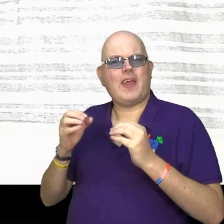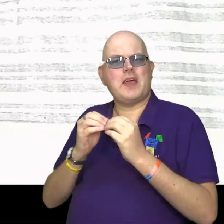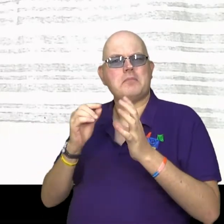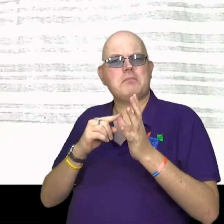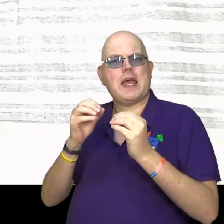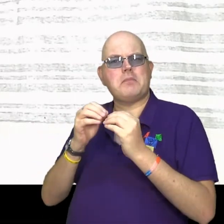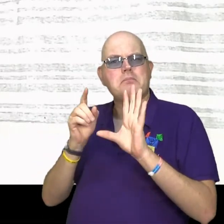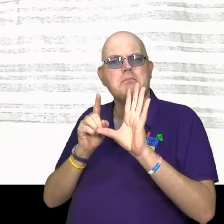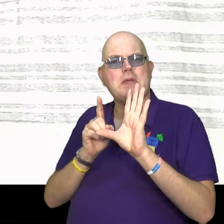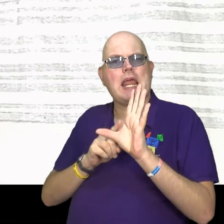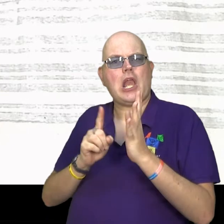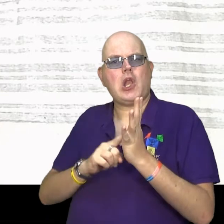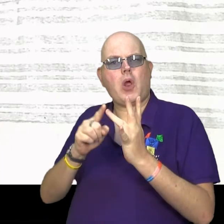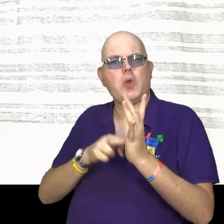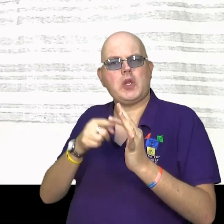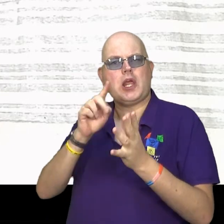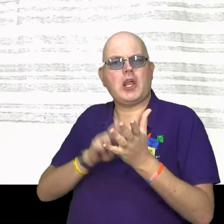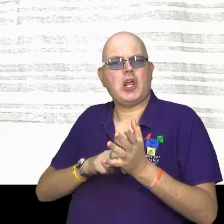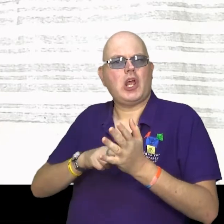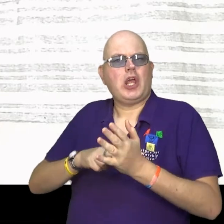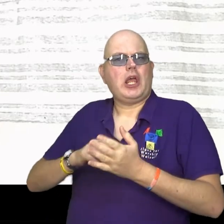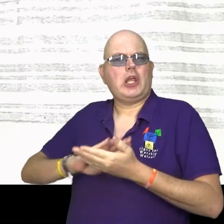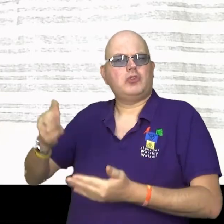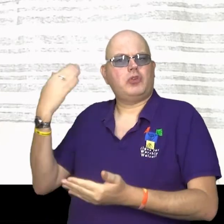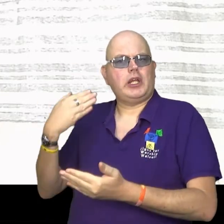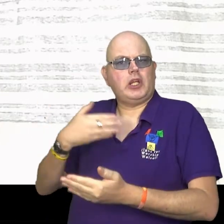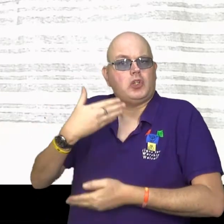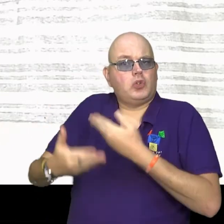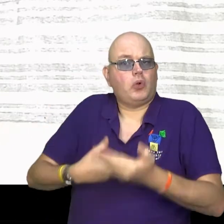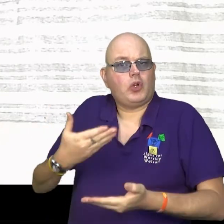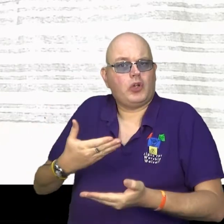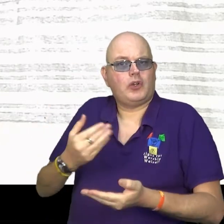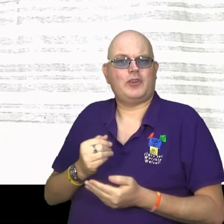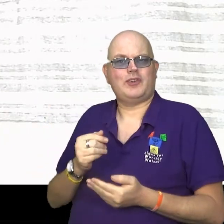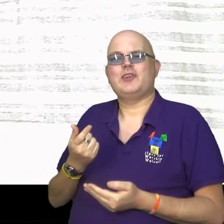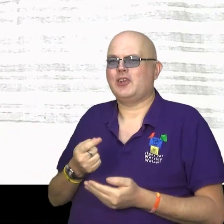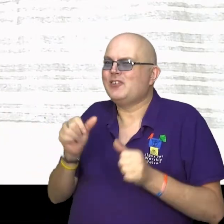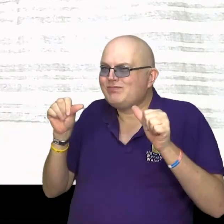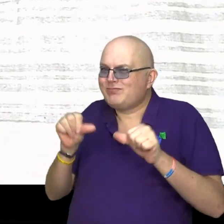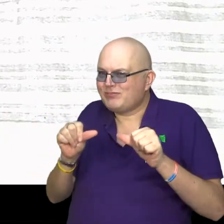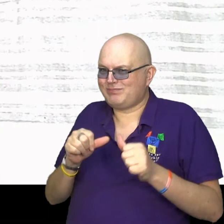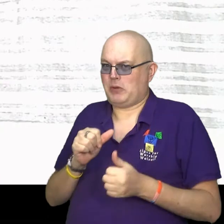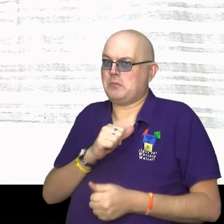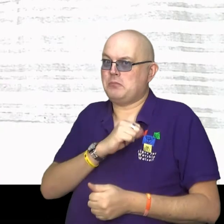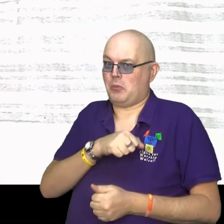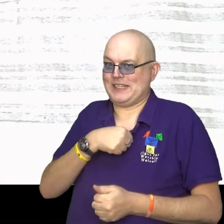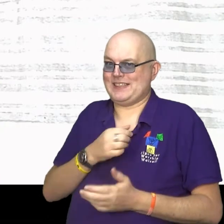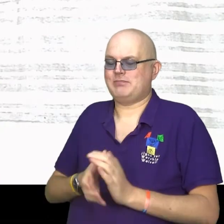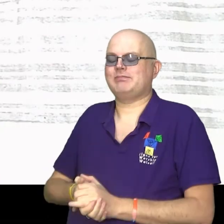bit of Babylonian regency history and lineage? It's only a little bit, I